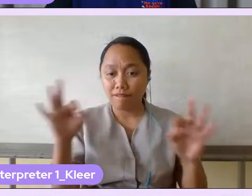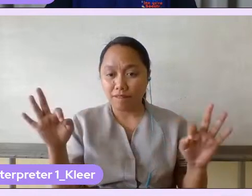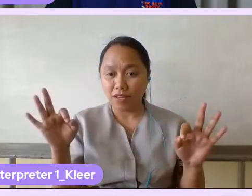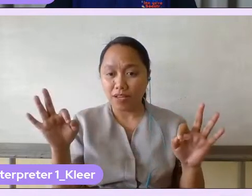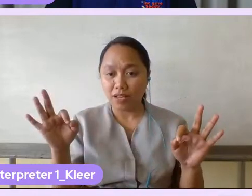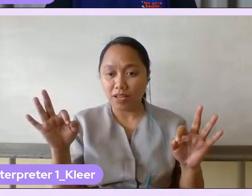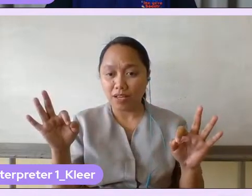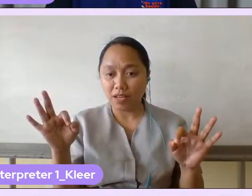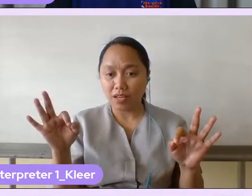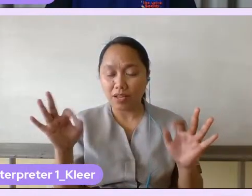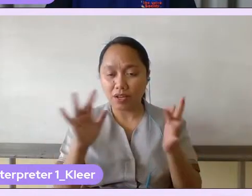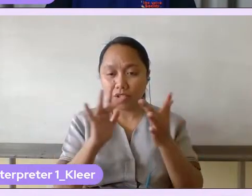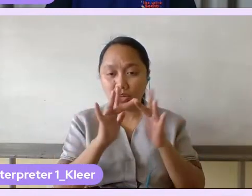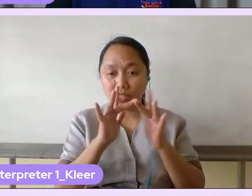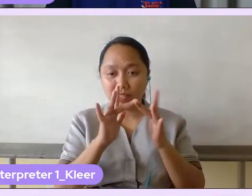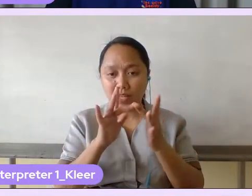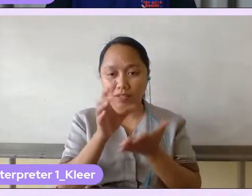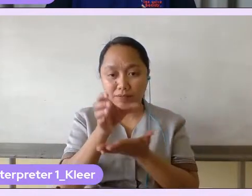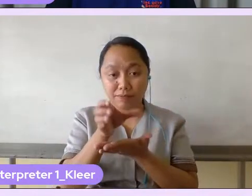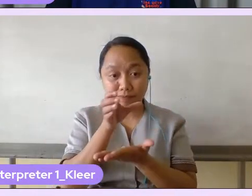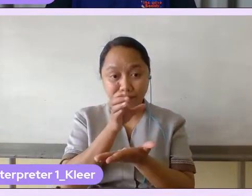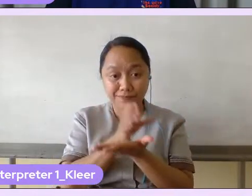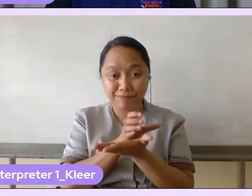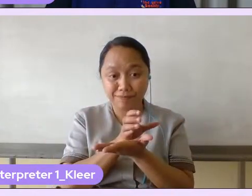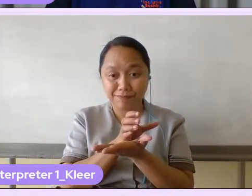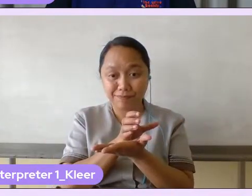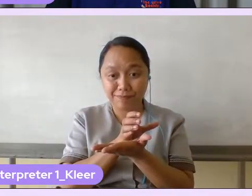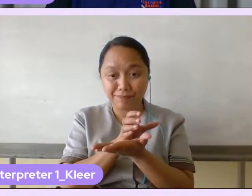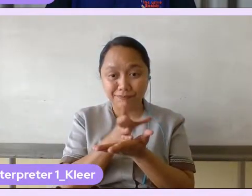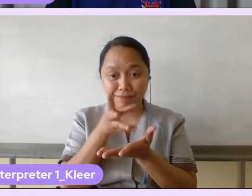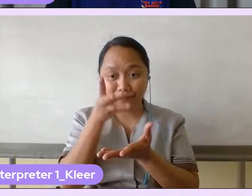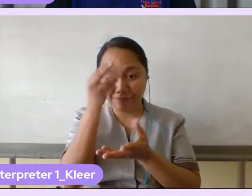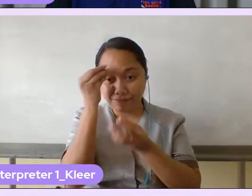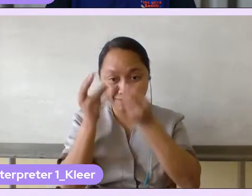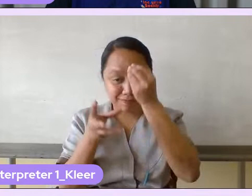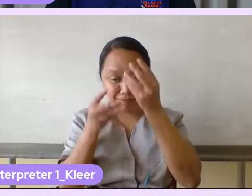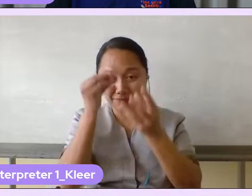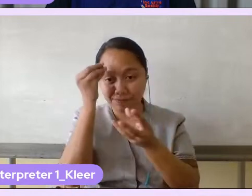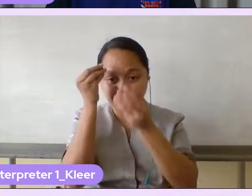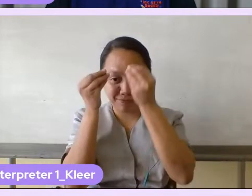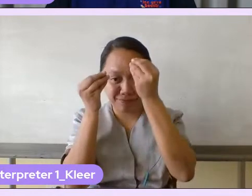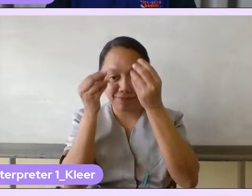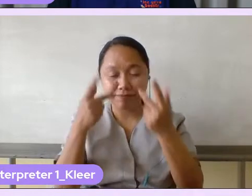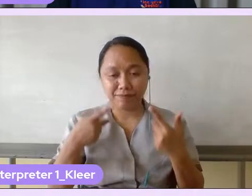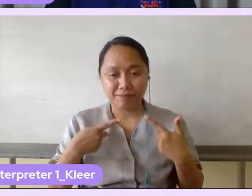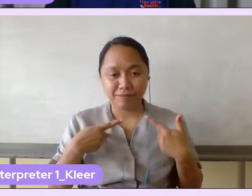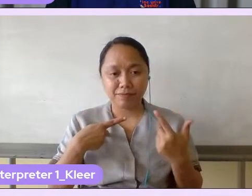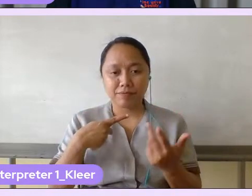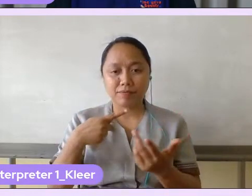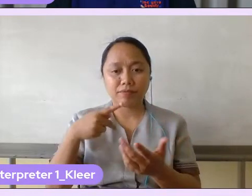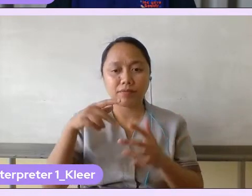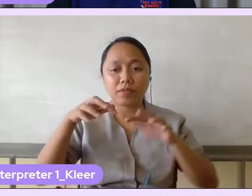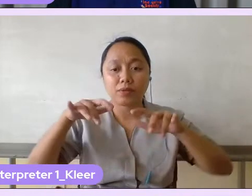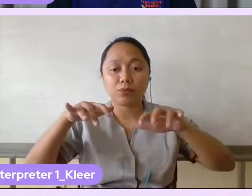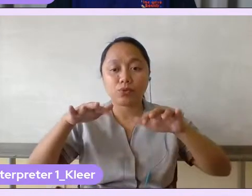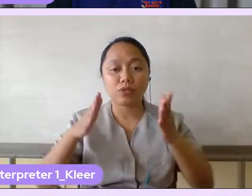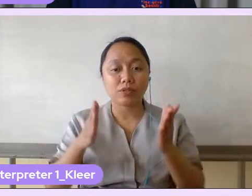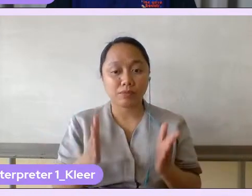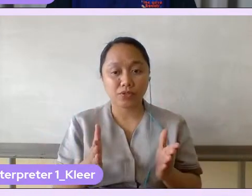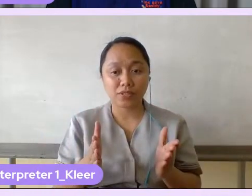online courses that we can take. In ASTI, we have programmers and